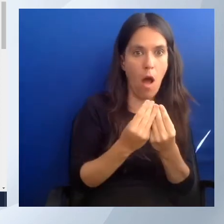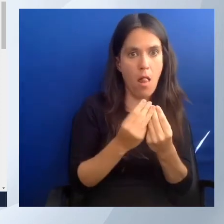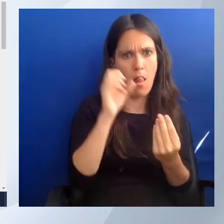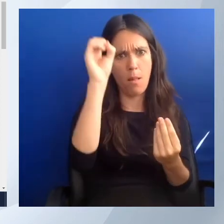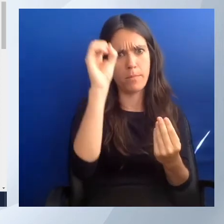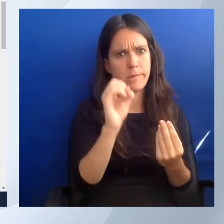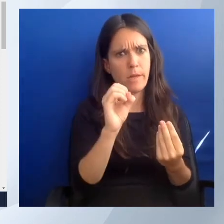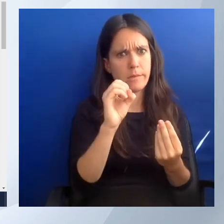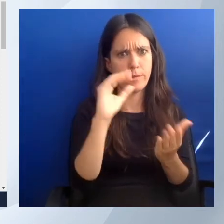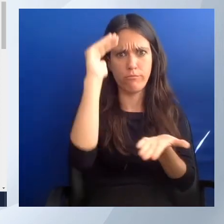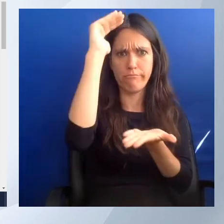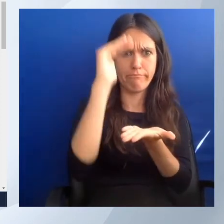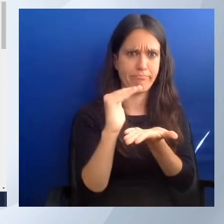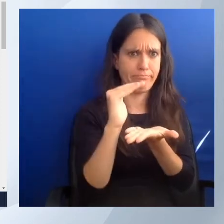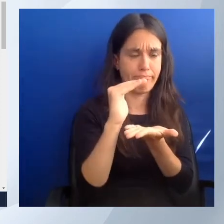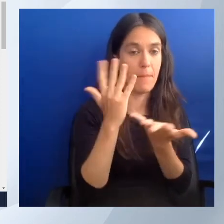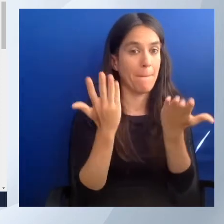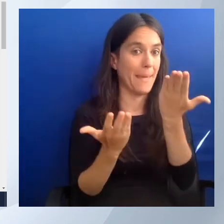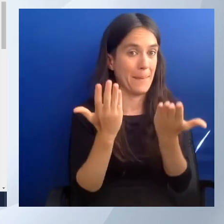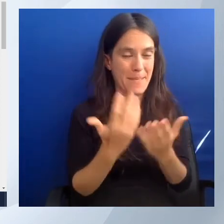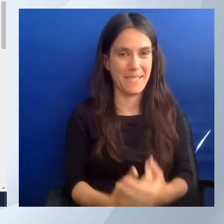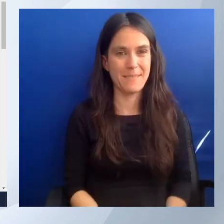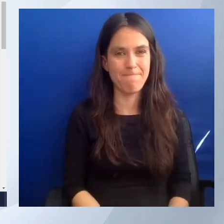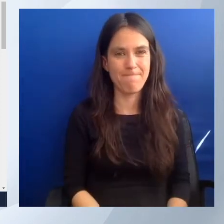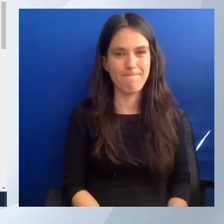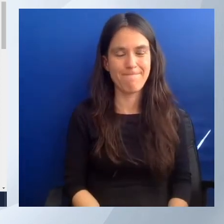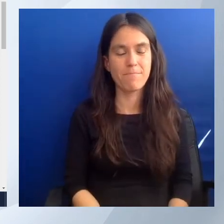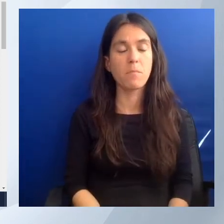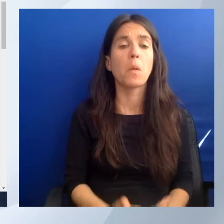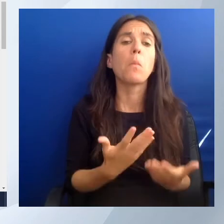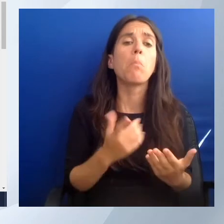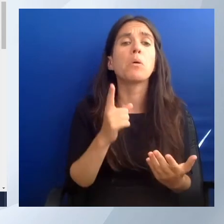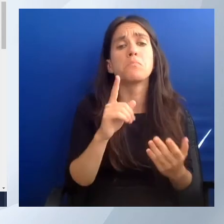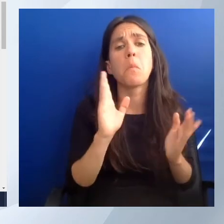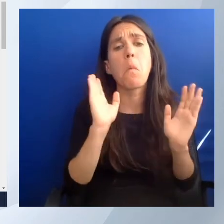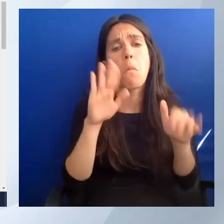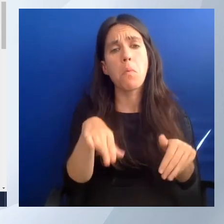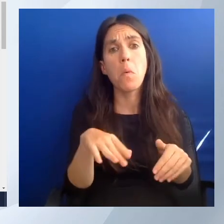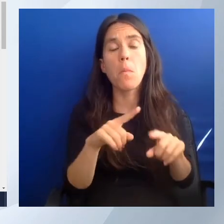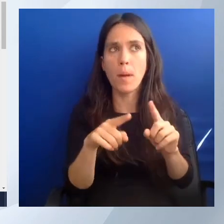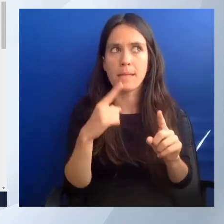that. This might not be a big issue, but it's important to keep in mind.